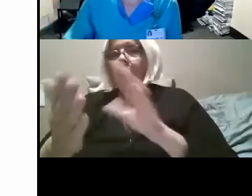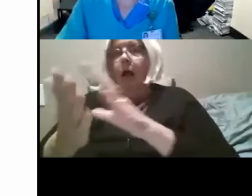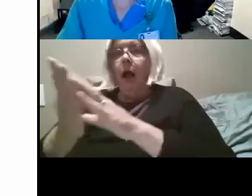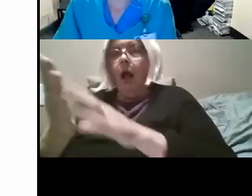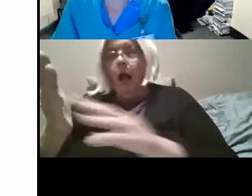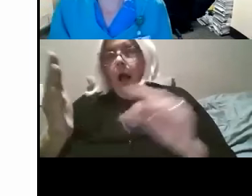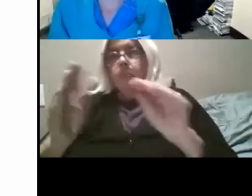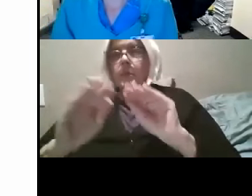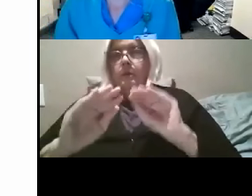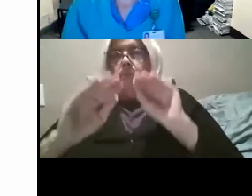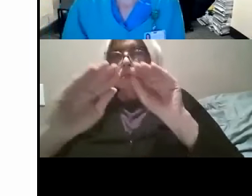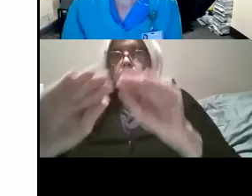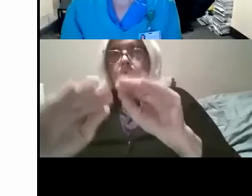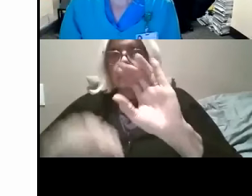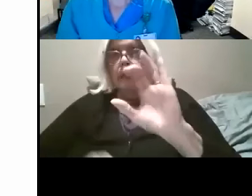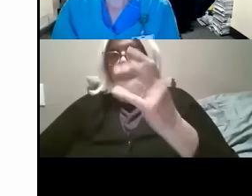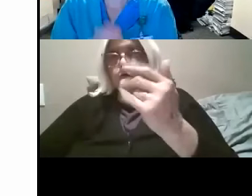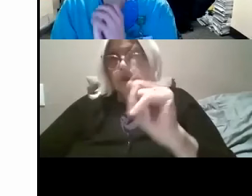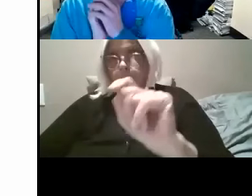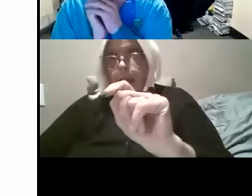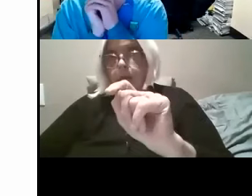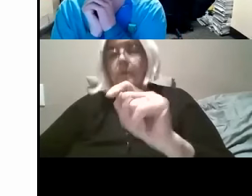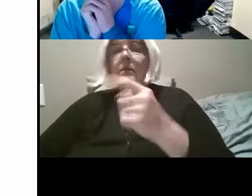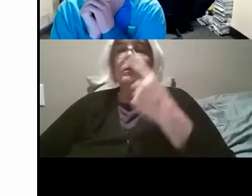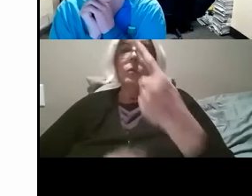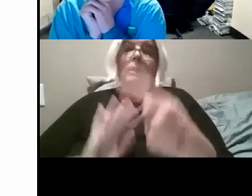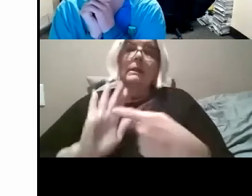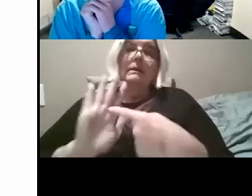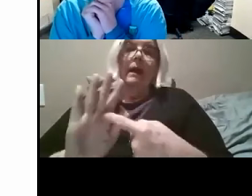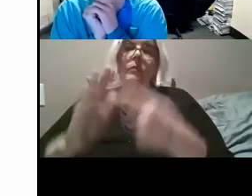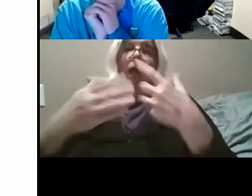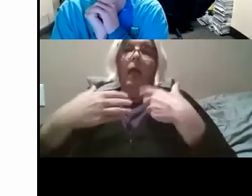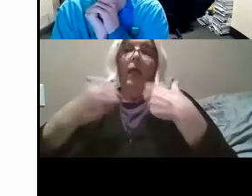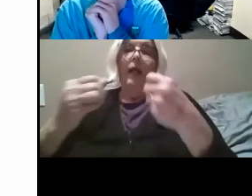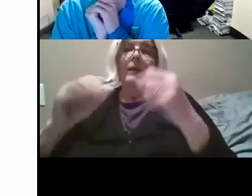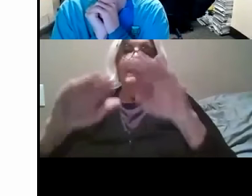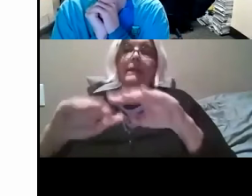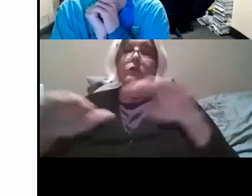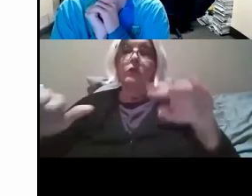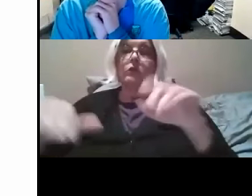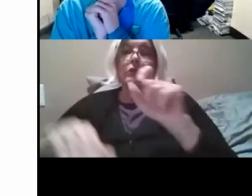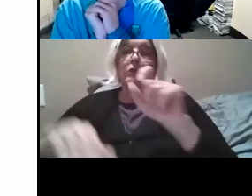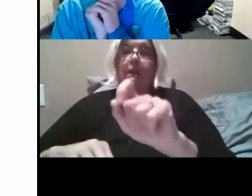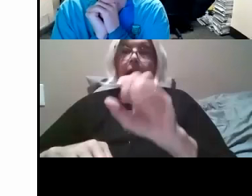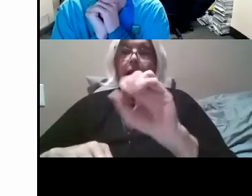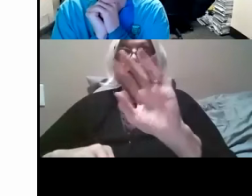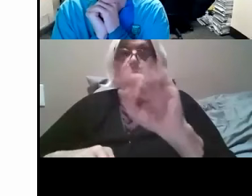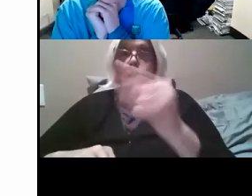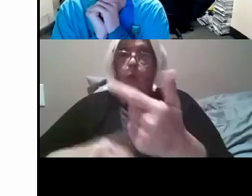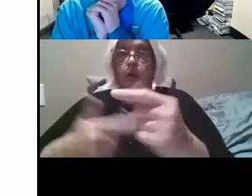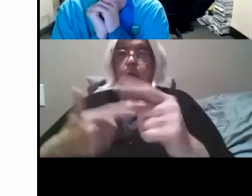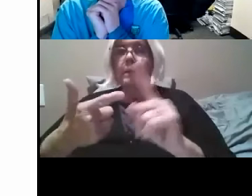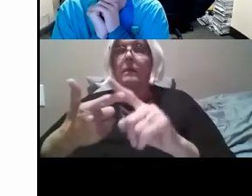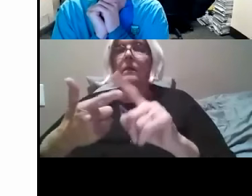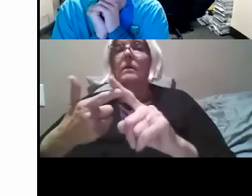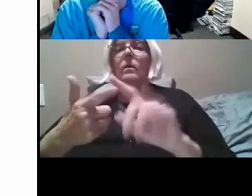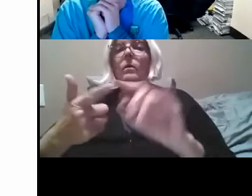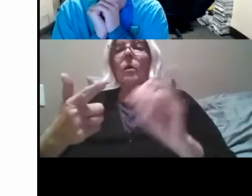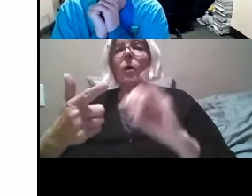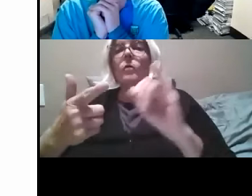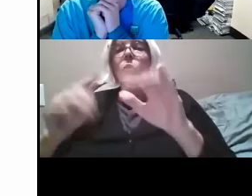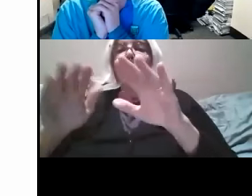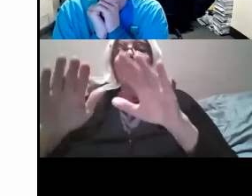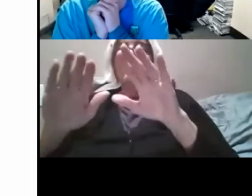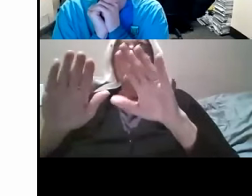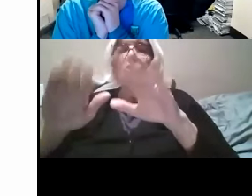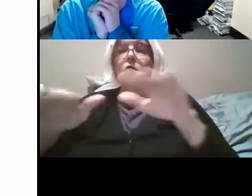are healthychildren.org. I also really like Children's Hospital of Philadelphia, CHOP. Vaccine